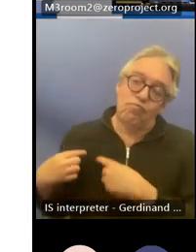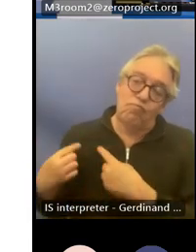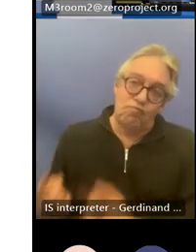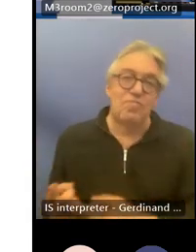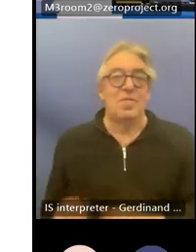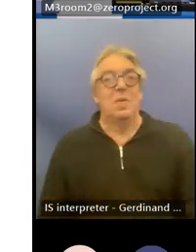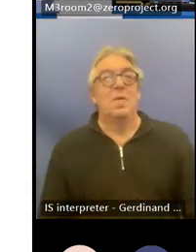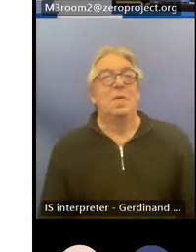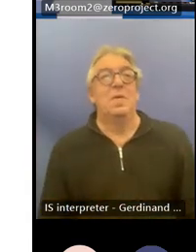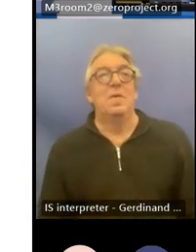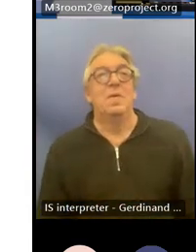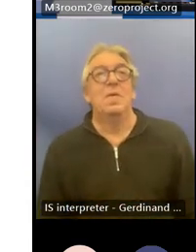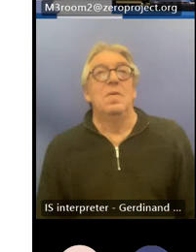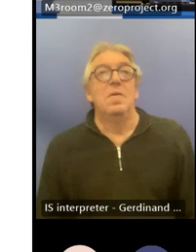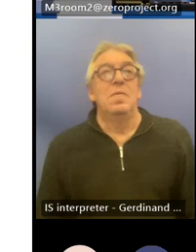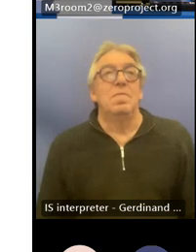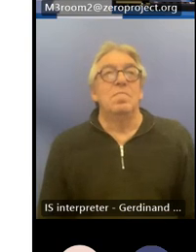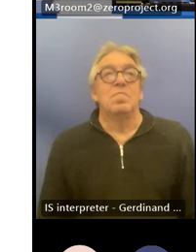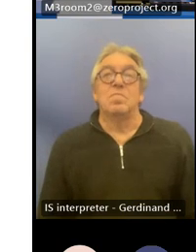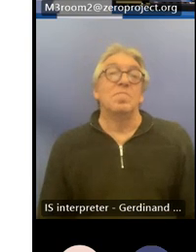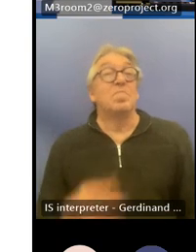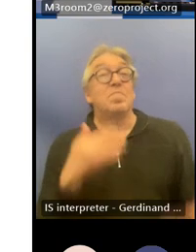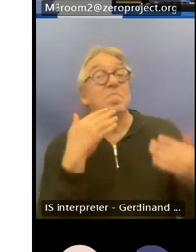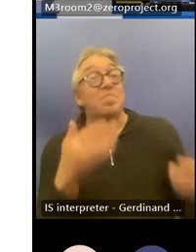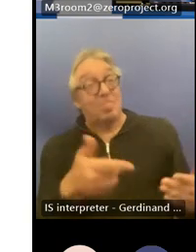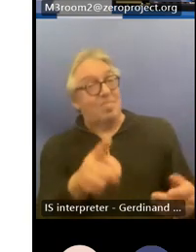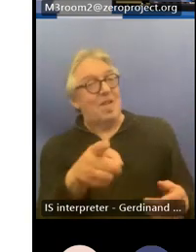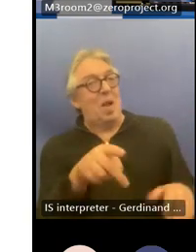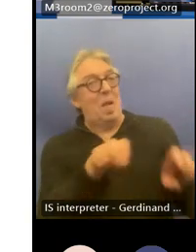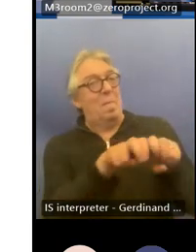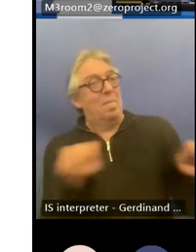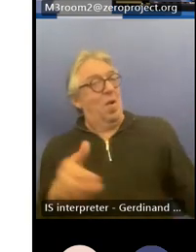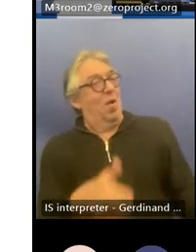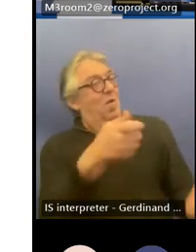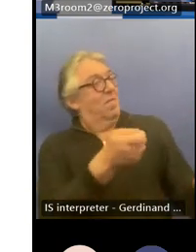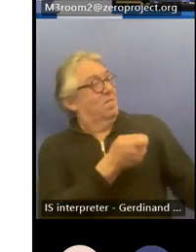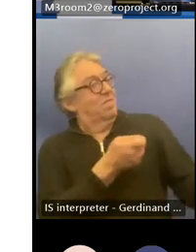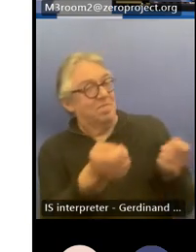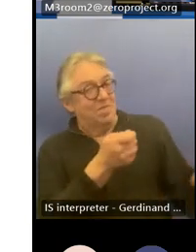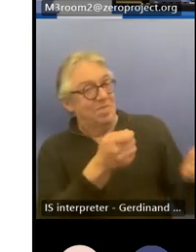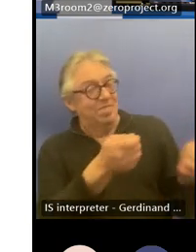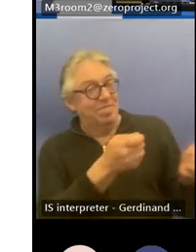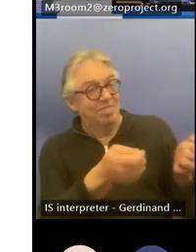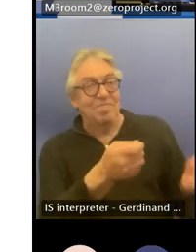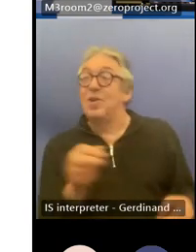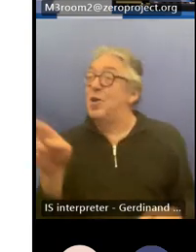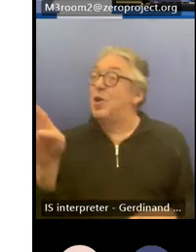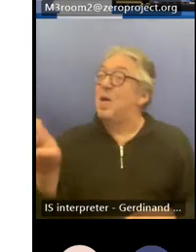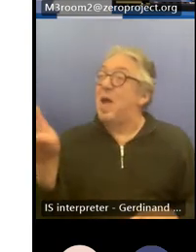the moderator here and letting me and Ravi be on this panel with you.